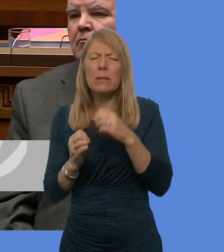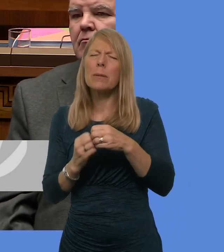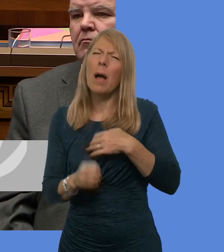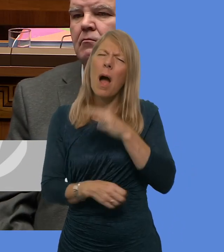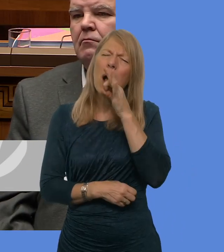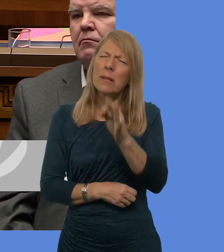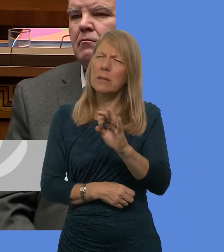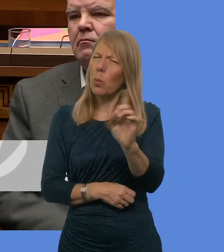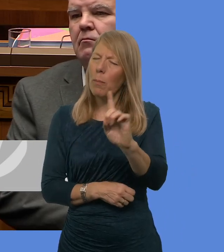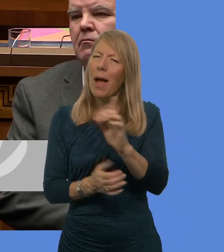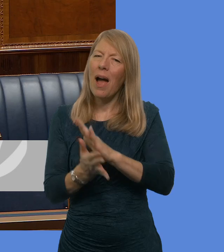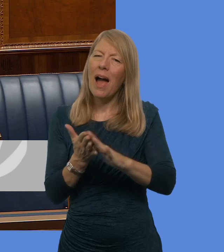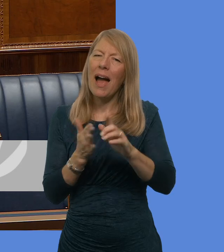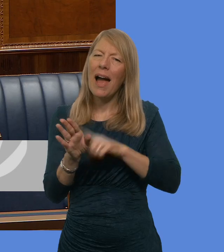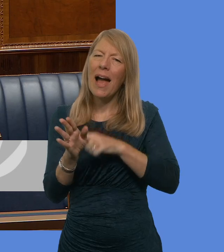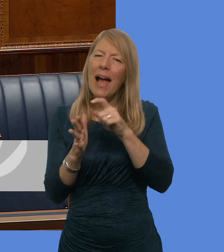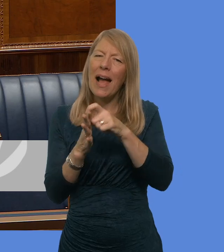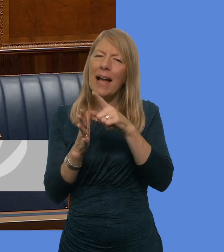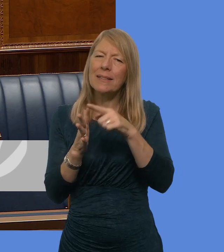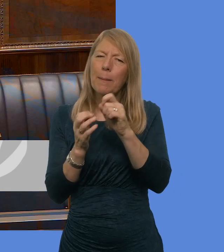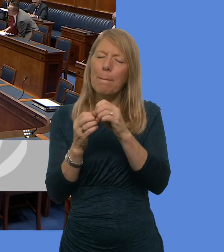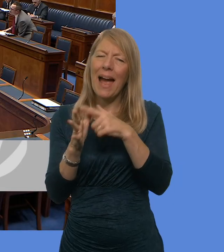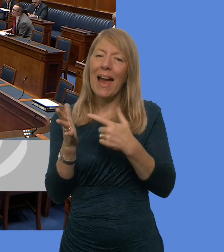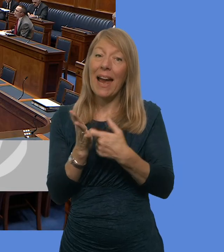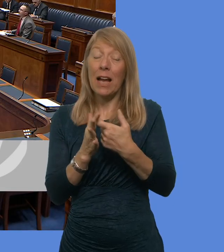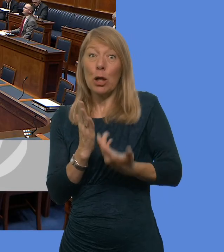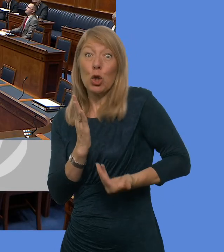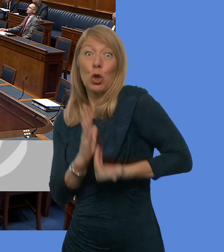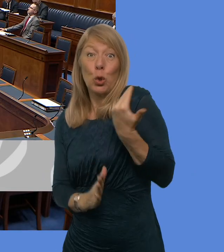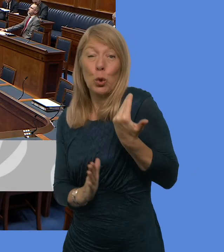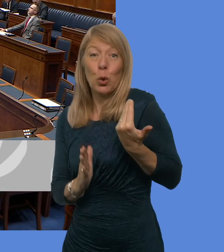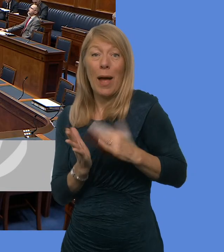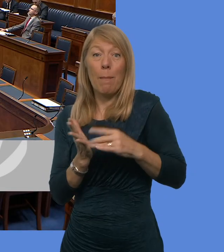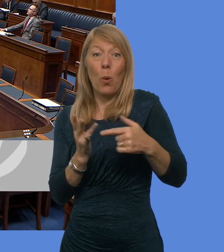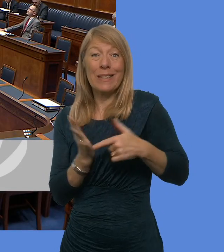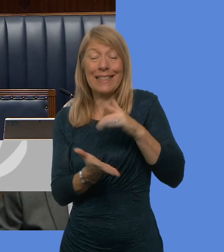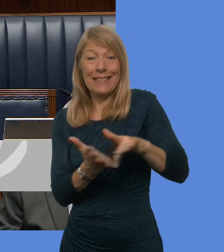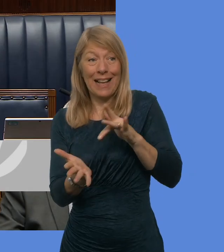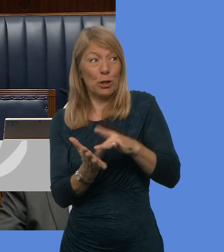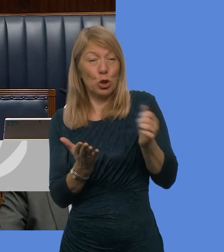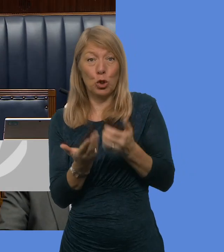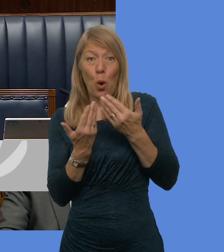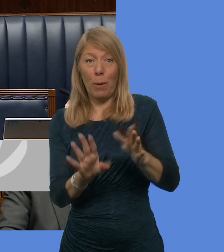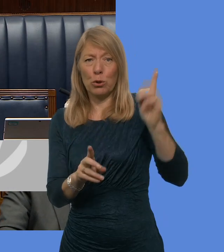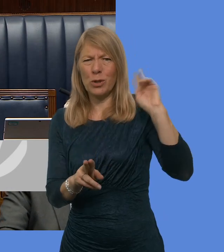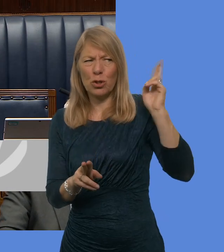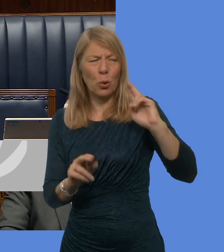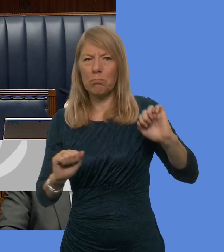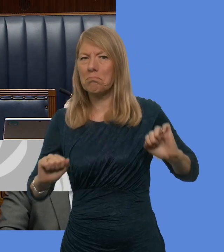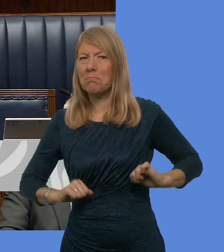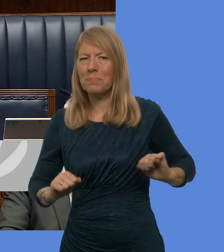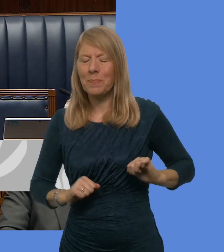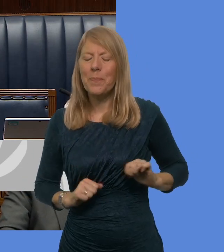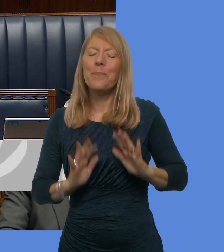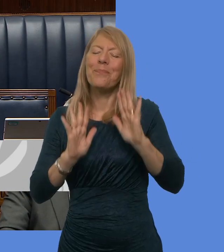centre, which was due to be opened over two years ago? Minister. The reopening of Hyde Bank is